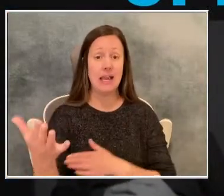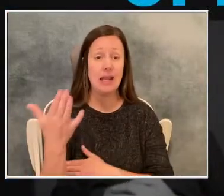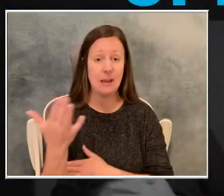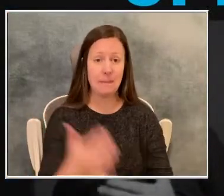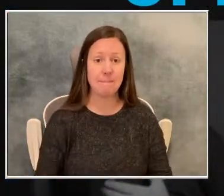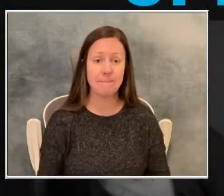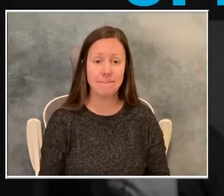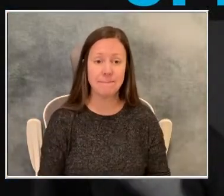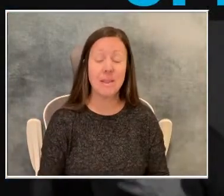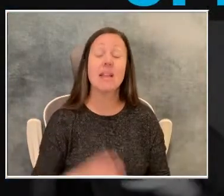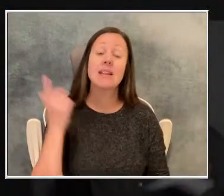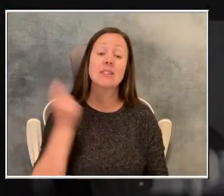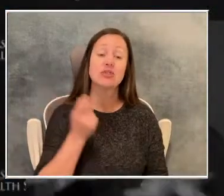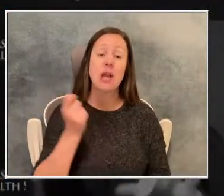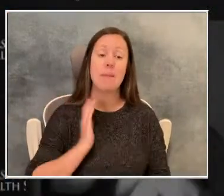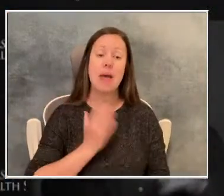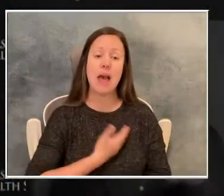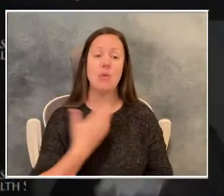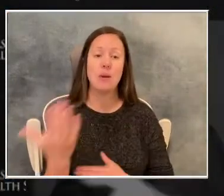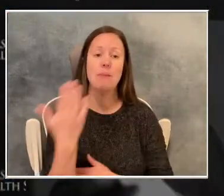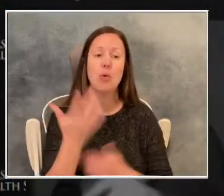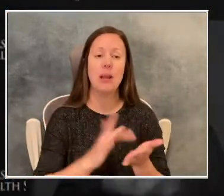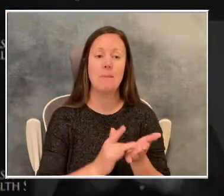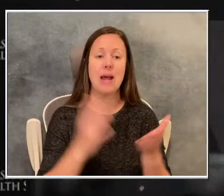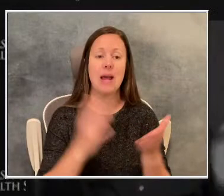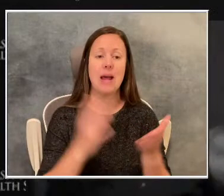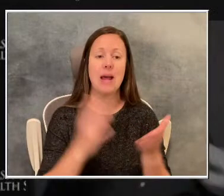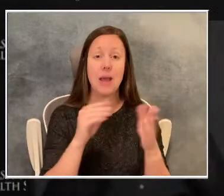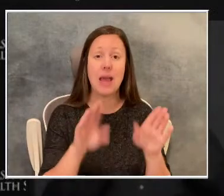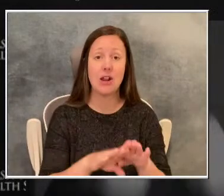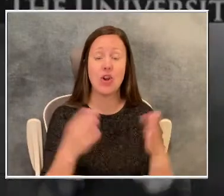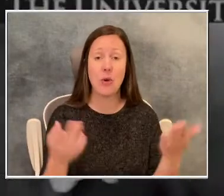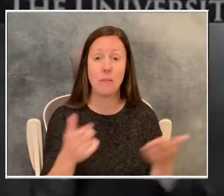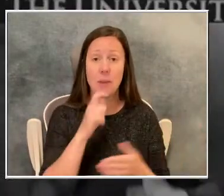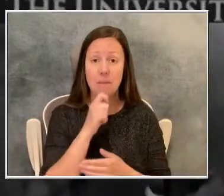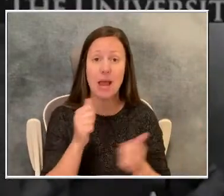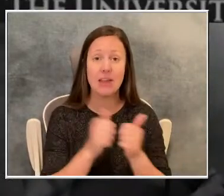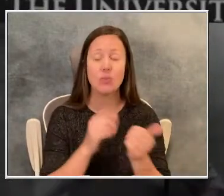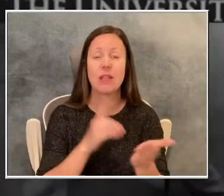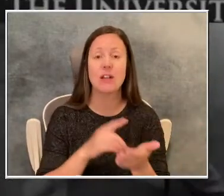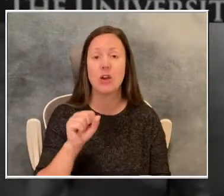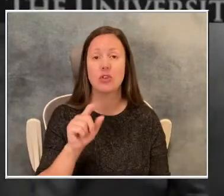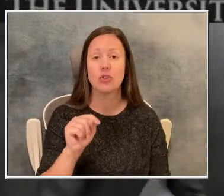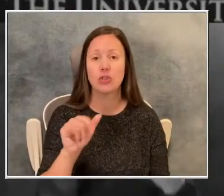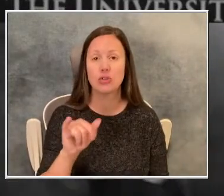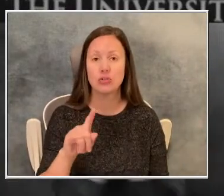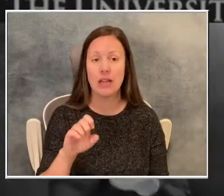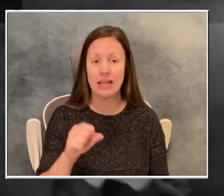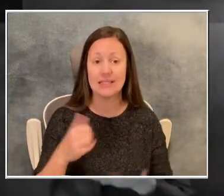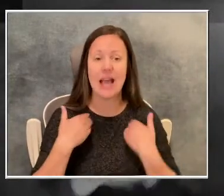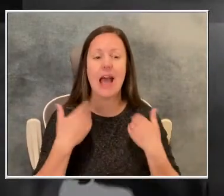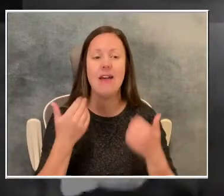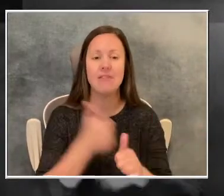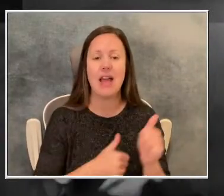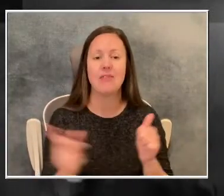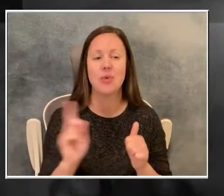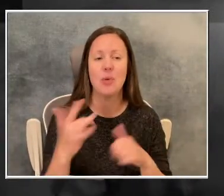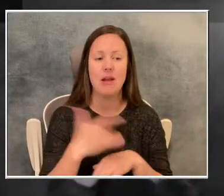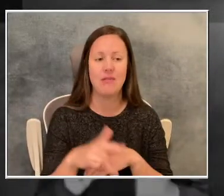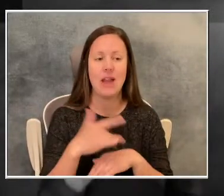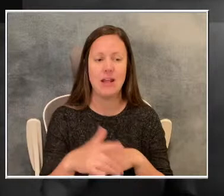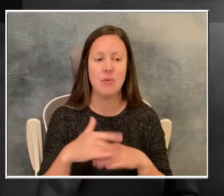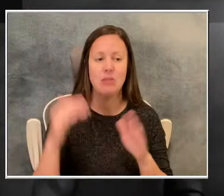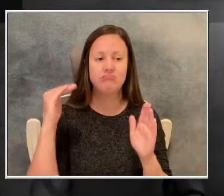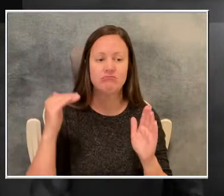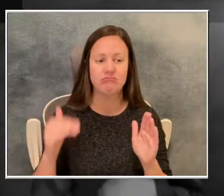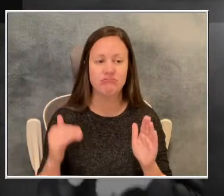Subscribe to our morning medical update and Open Mics with Dr. Stites podcast. Now, everywhere podcasts are available.